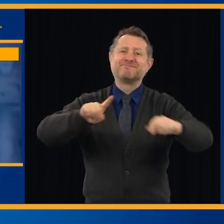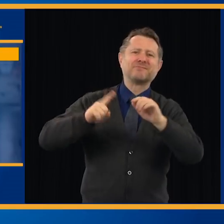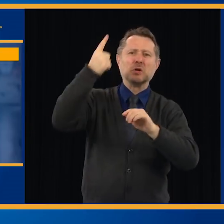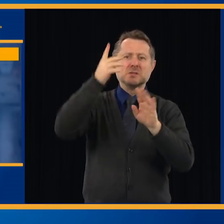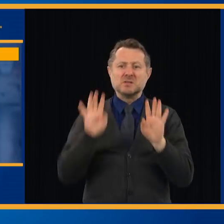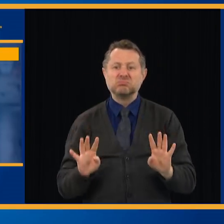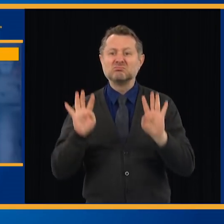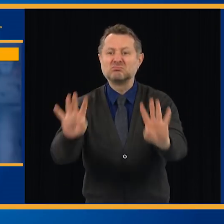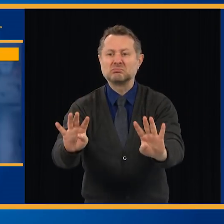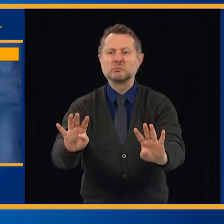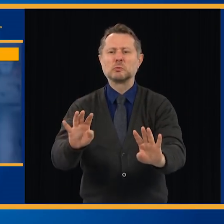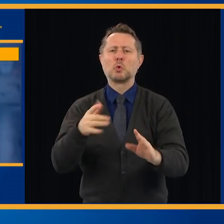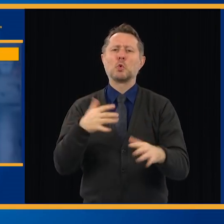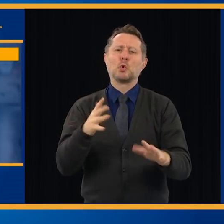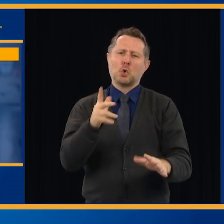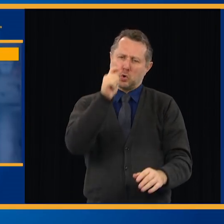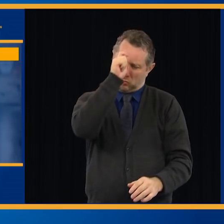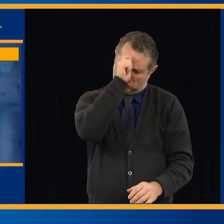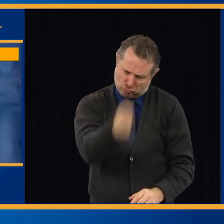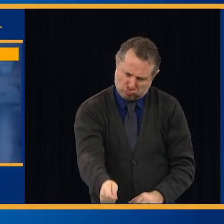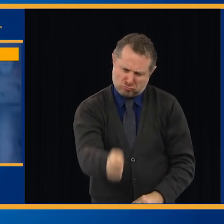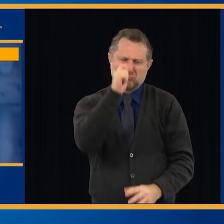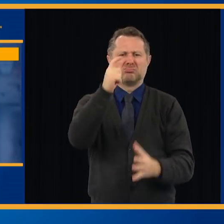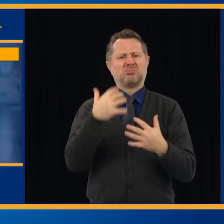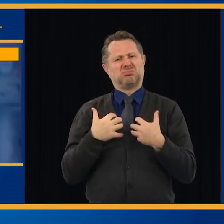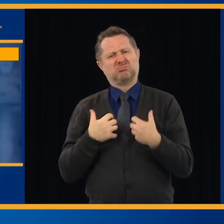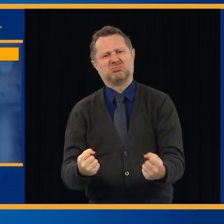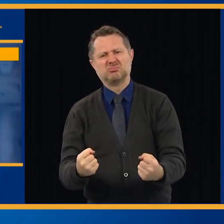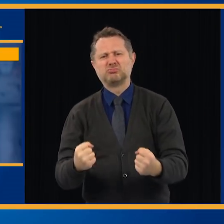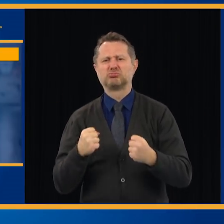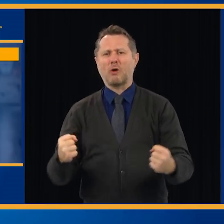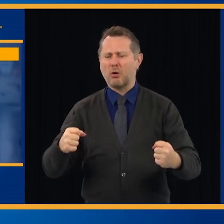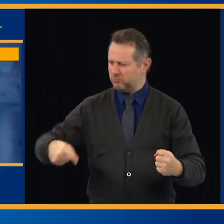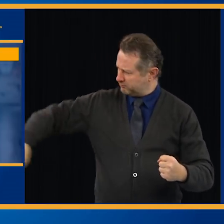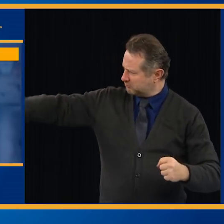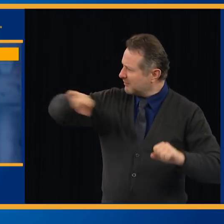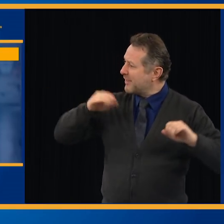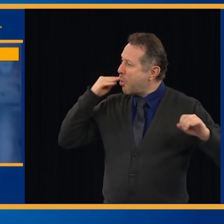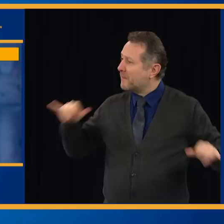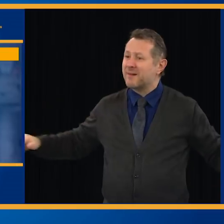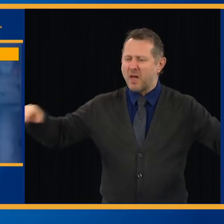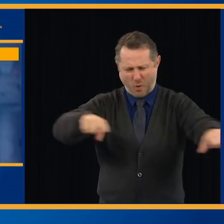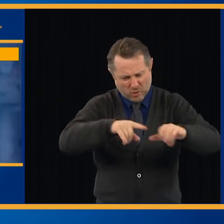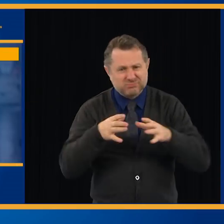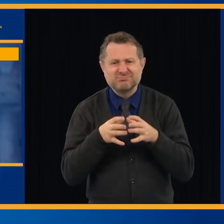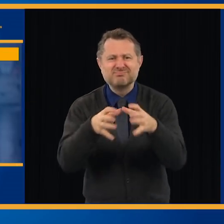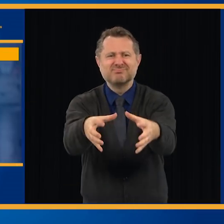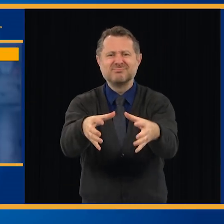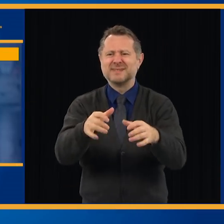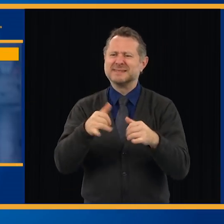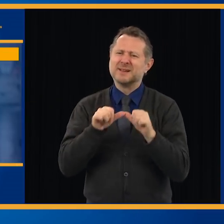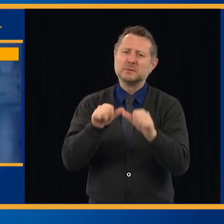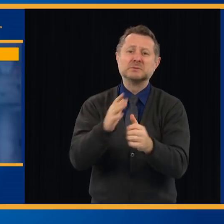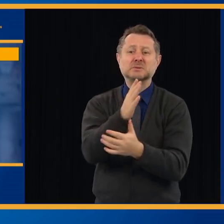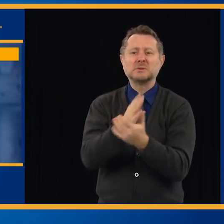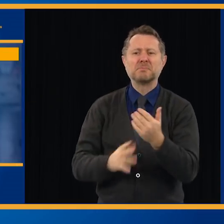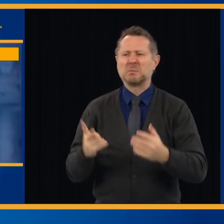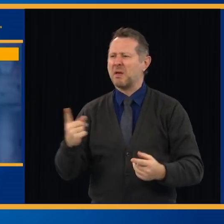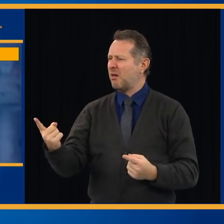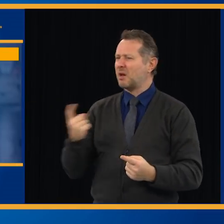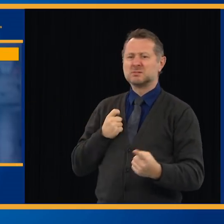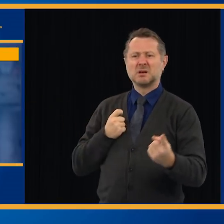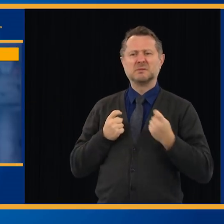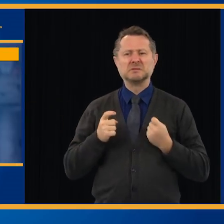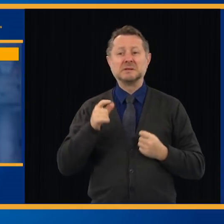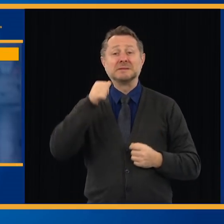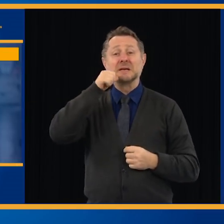stay home. Somebody asked me yesterday on a radio interview, well, you know,